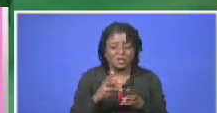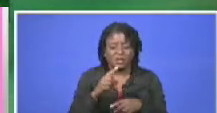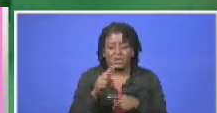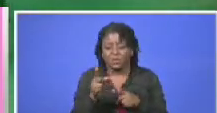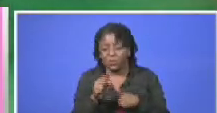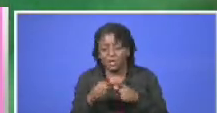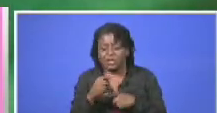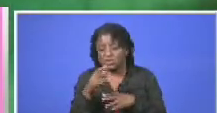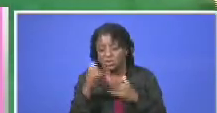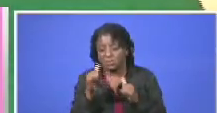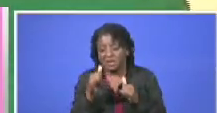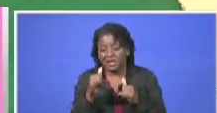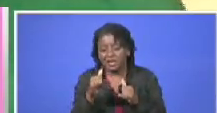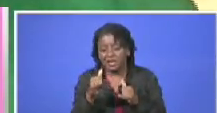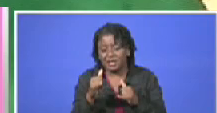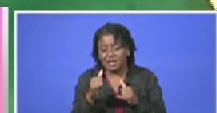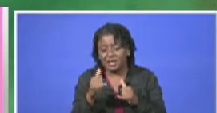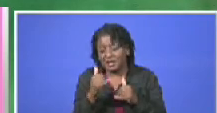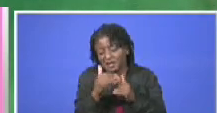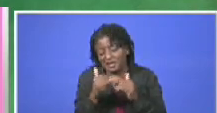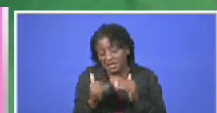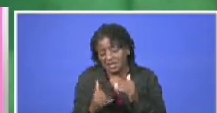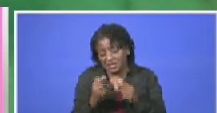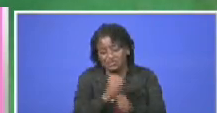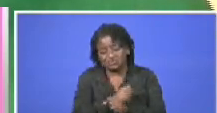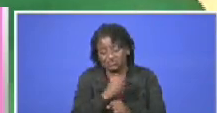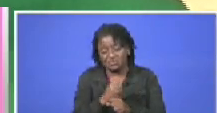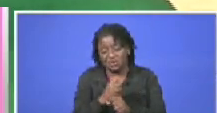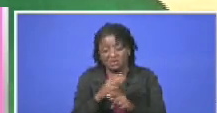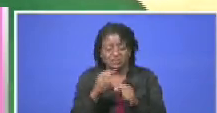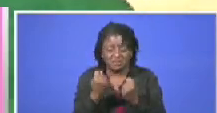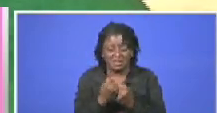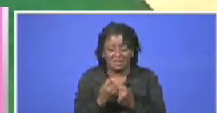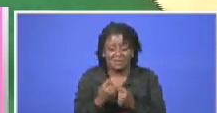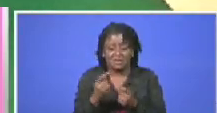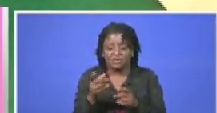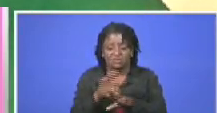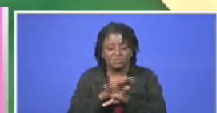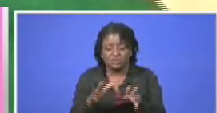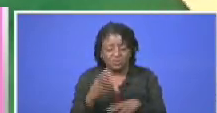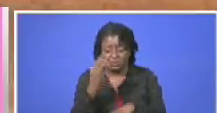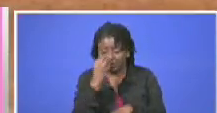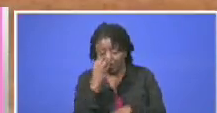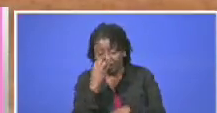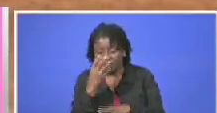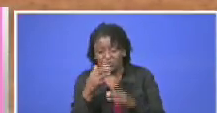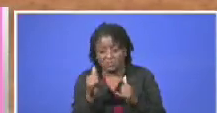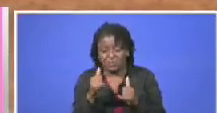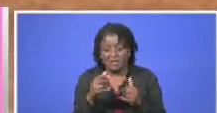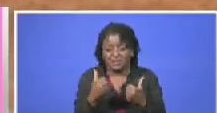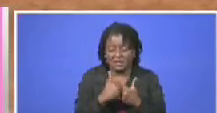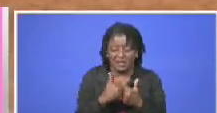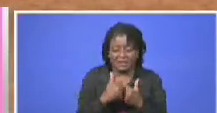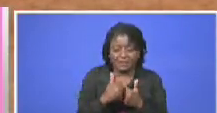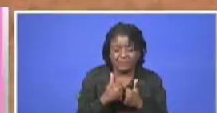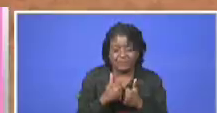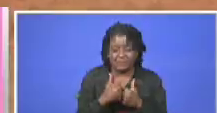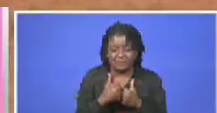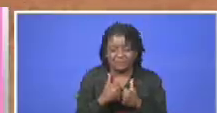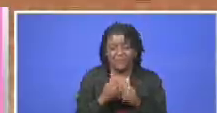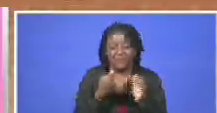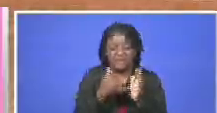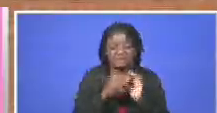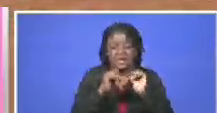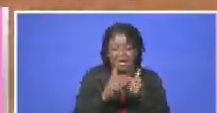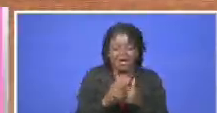clown. That's why I have them running now. You do not clown. You play the game for what it's worth. Runs don't matter. It's how you play the